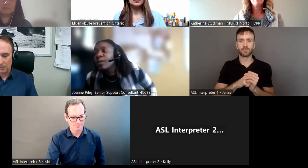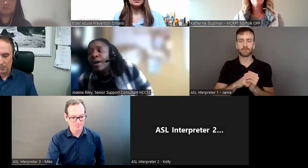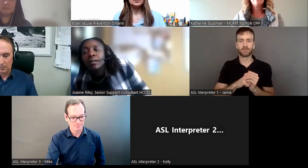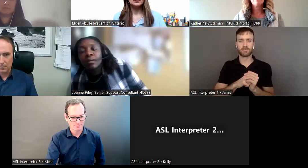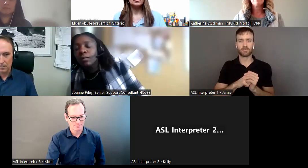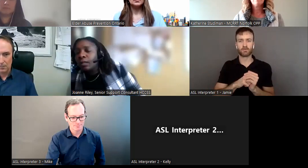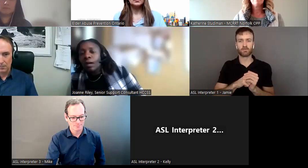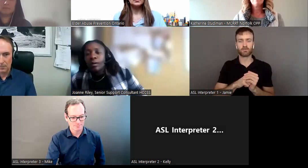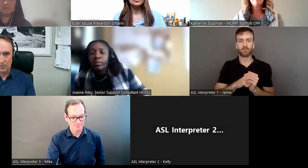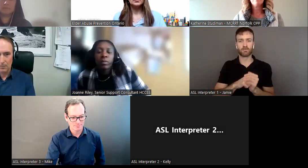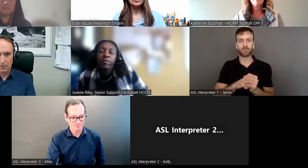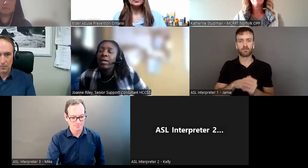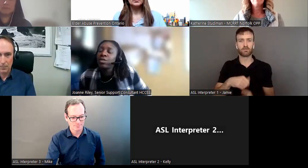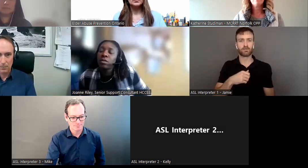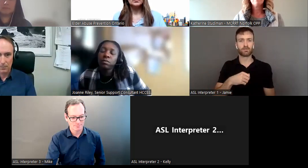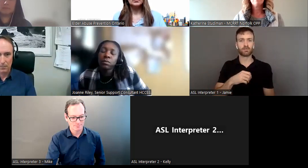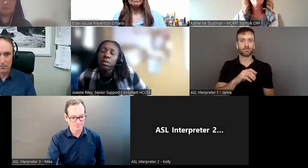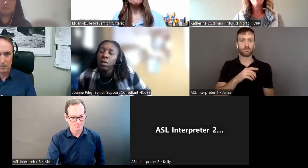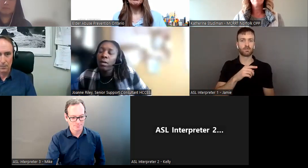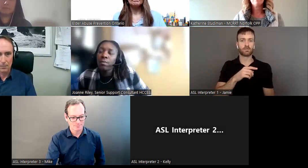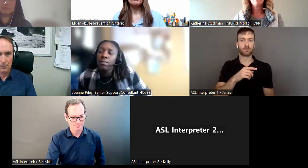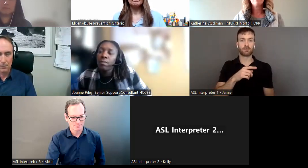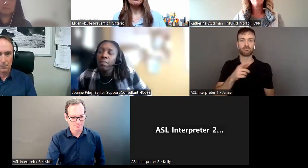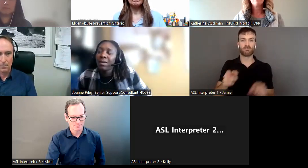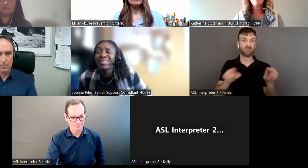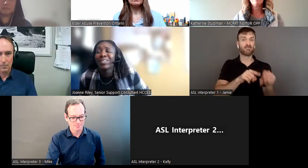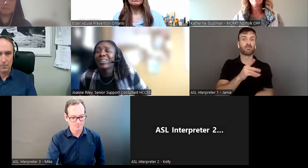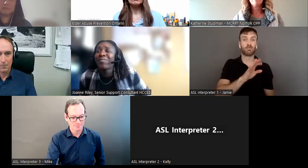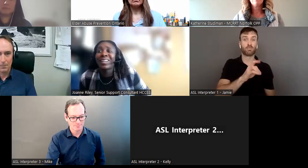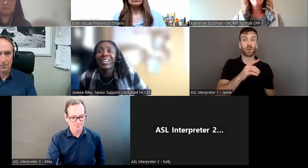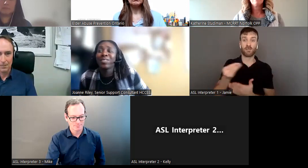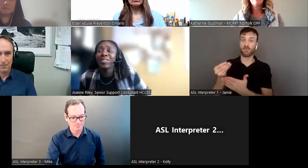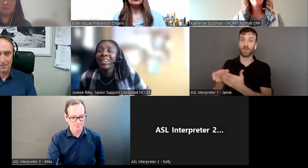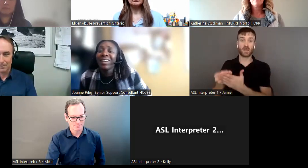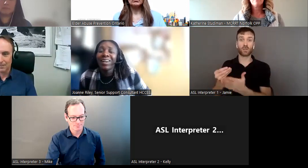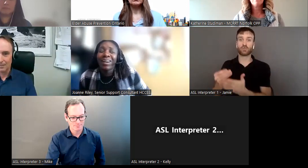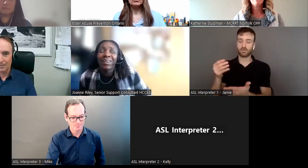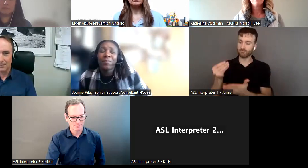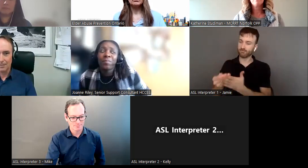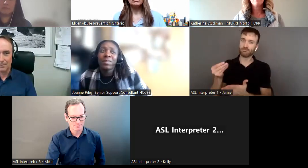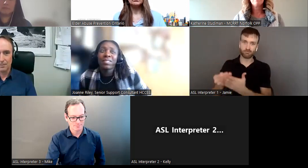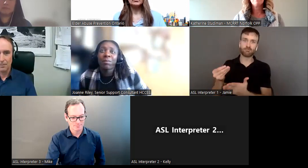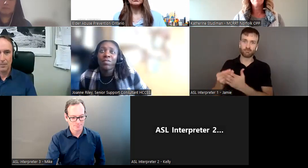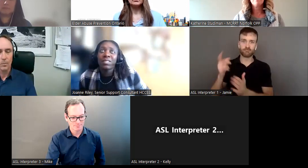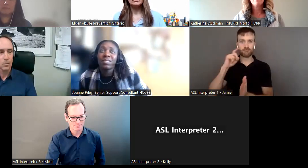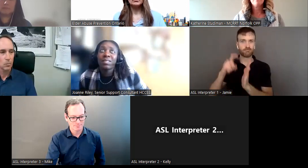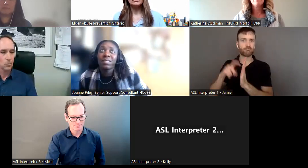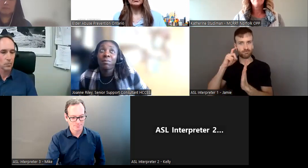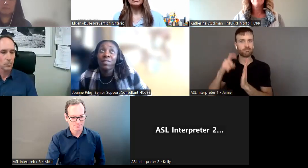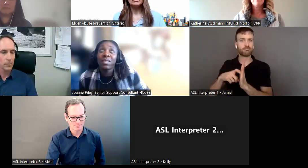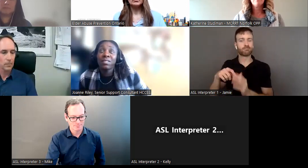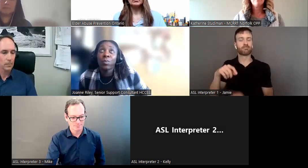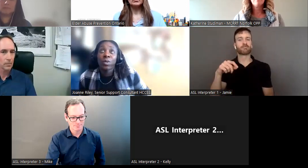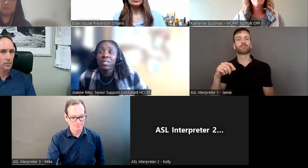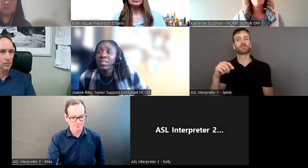So just like Brad, financial, it's a lot of financial. Some of